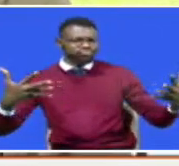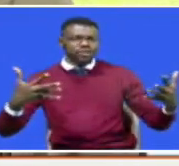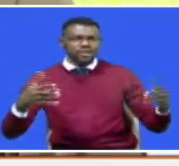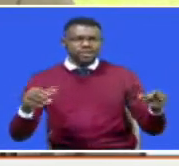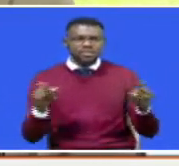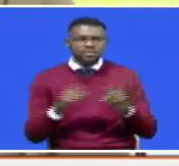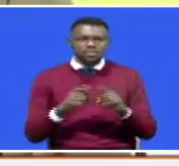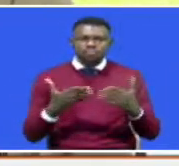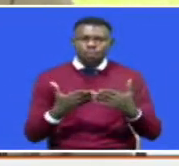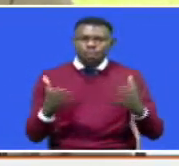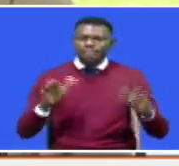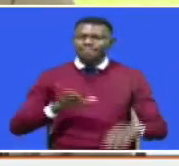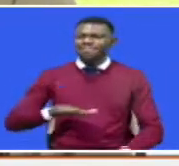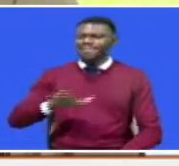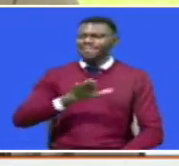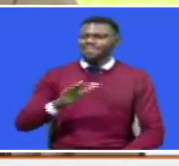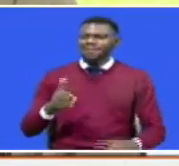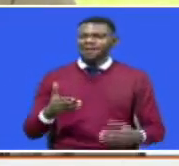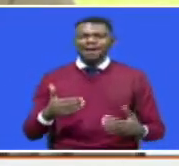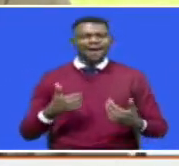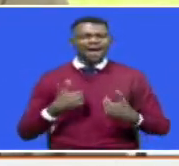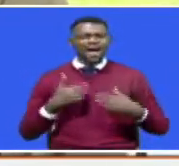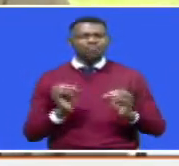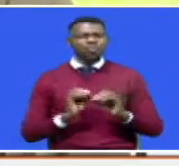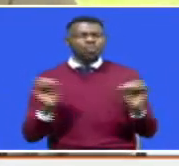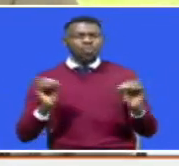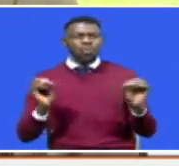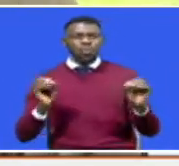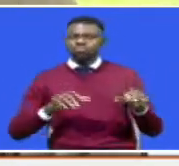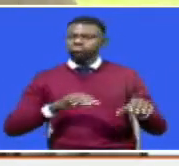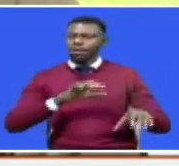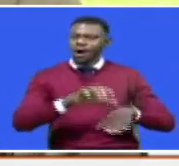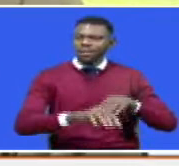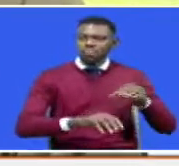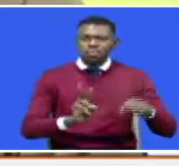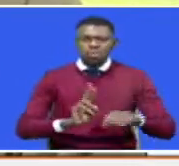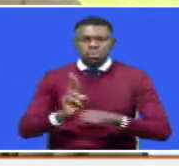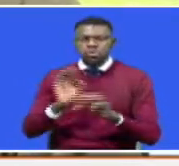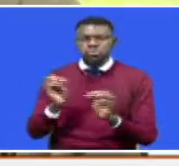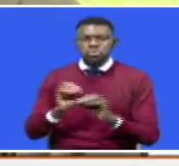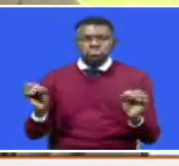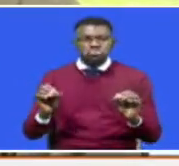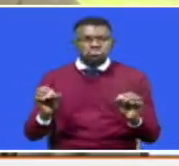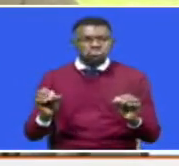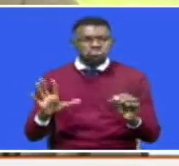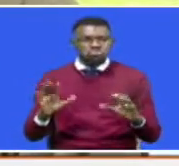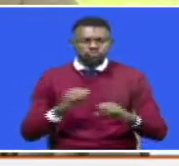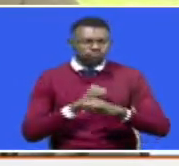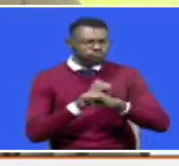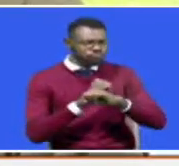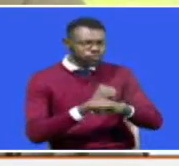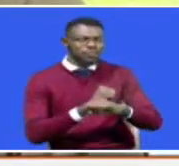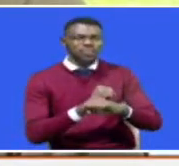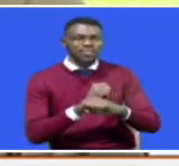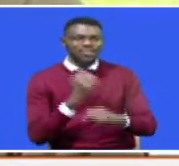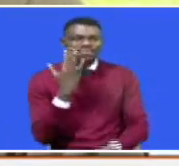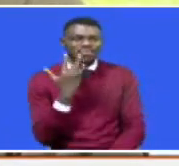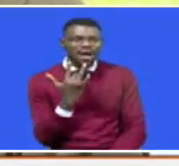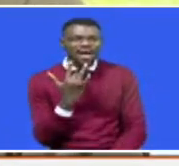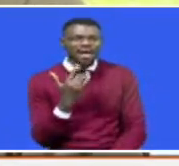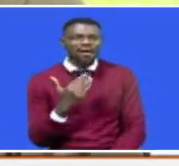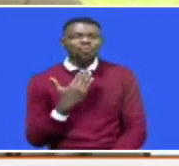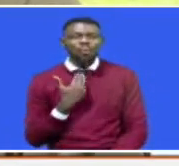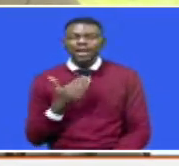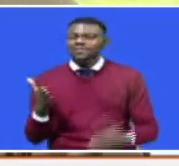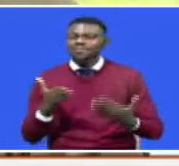open spaces that wildlife are able to use. The whole idea of a conservancy is to create an